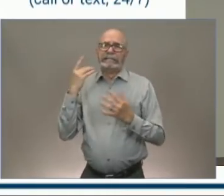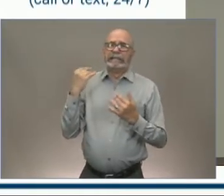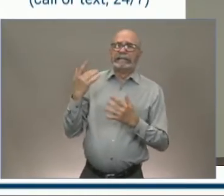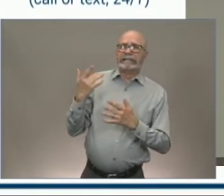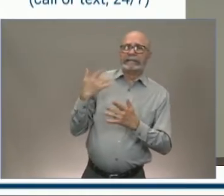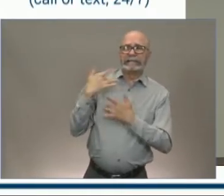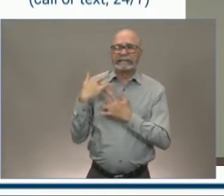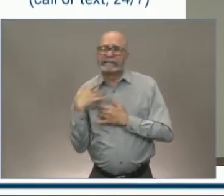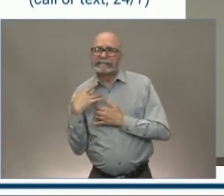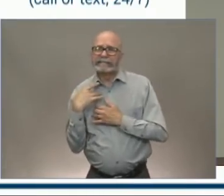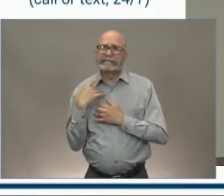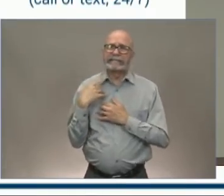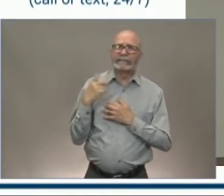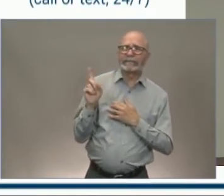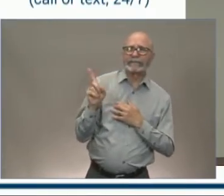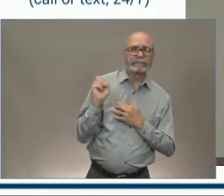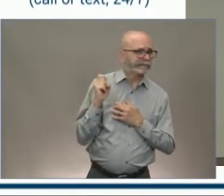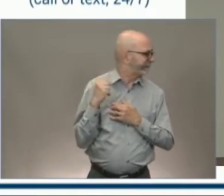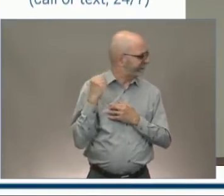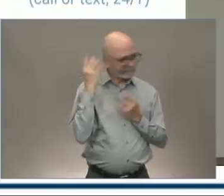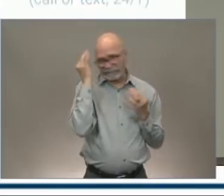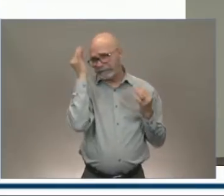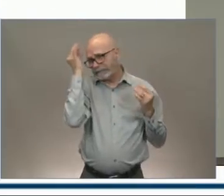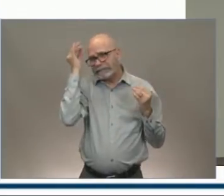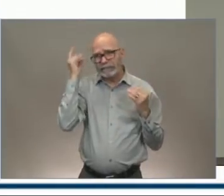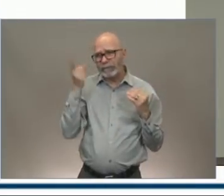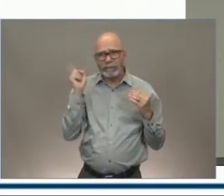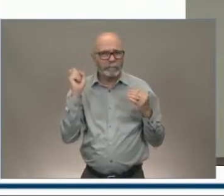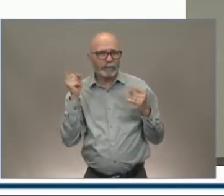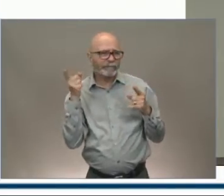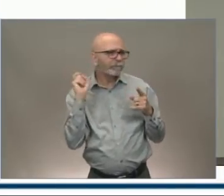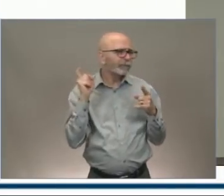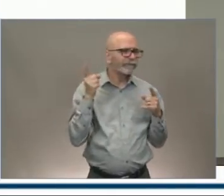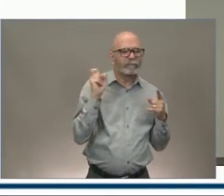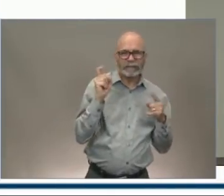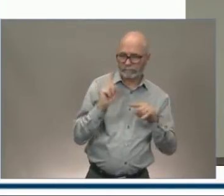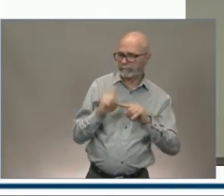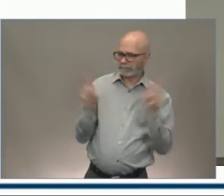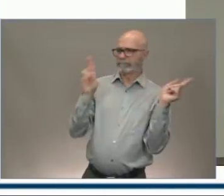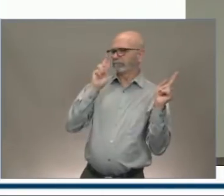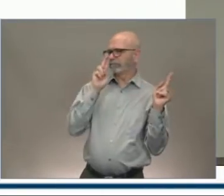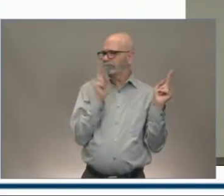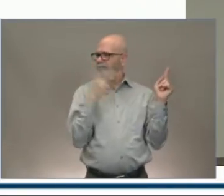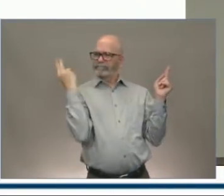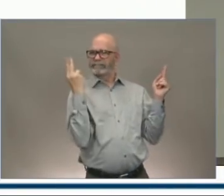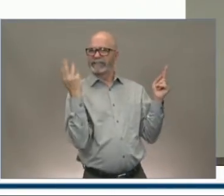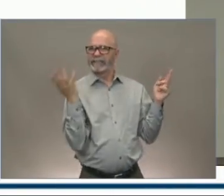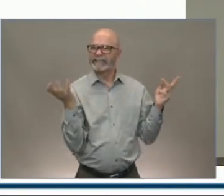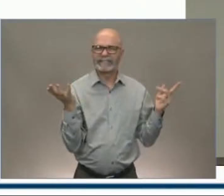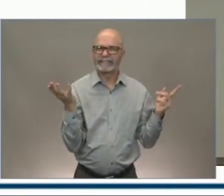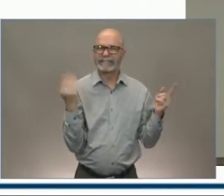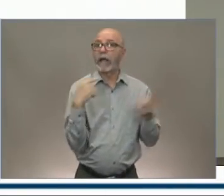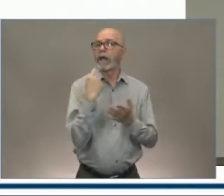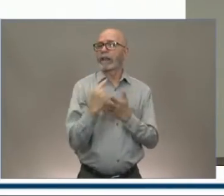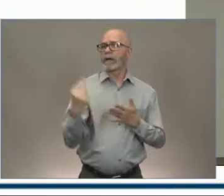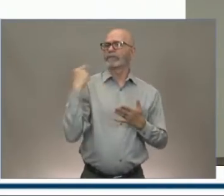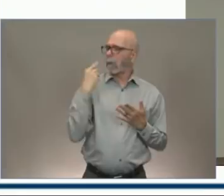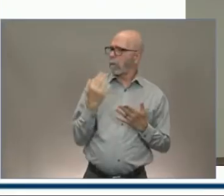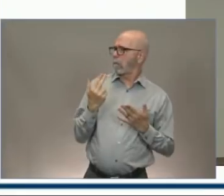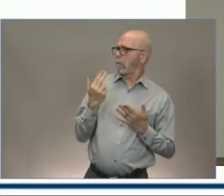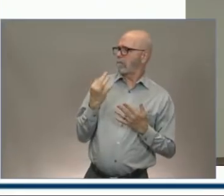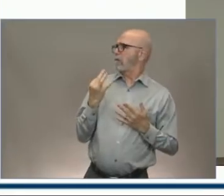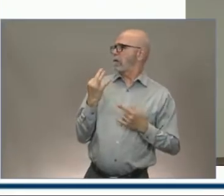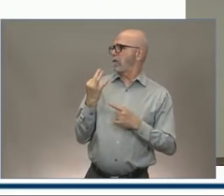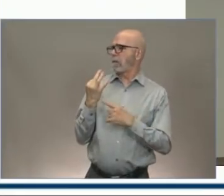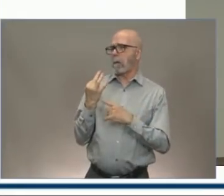can confirm a source of infection, which is different a position than we were last Thursday, Friday. I do